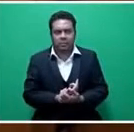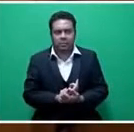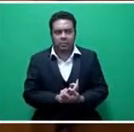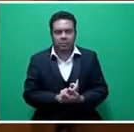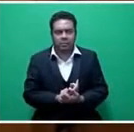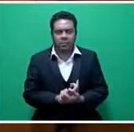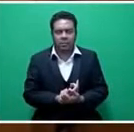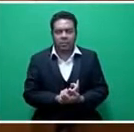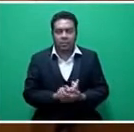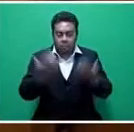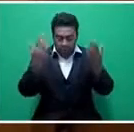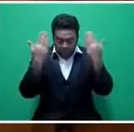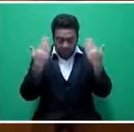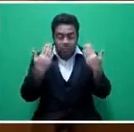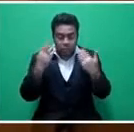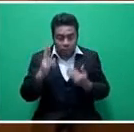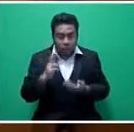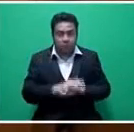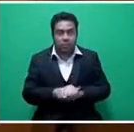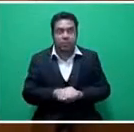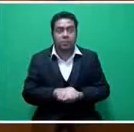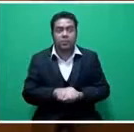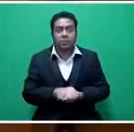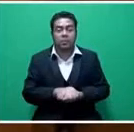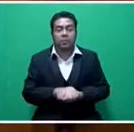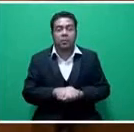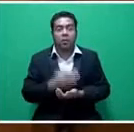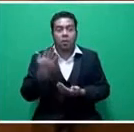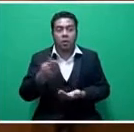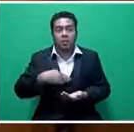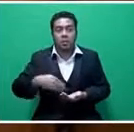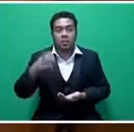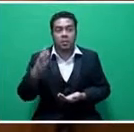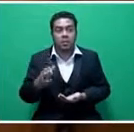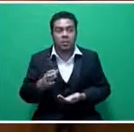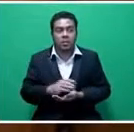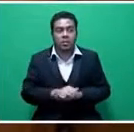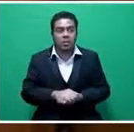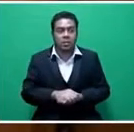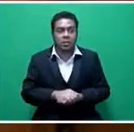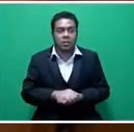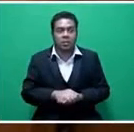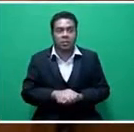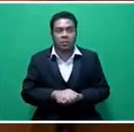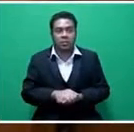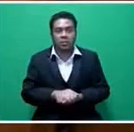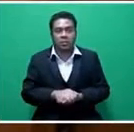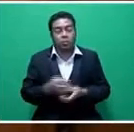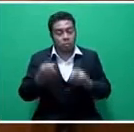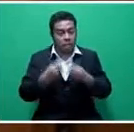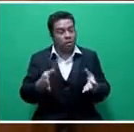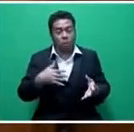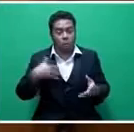Order. Mr. Speaker, sir. Mr. Speaker, sir. Honorable Minister, I think you started off